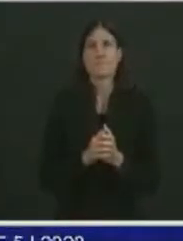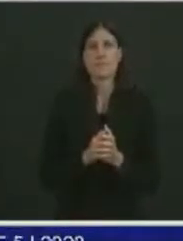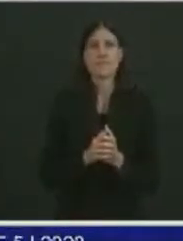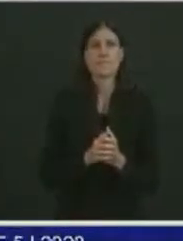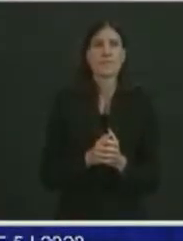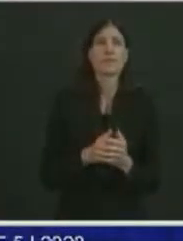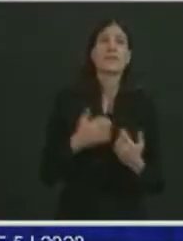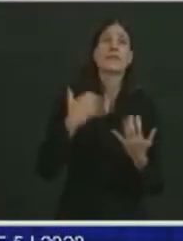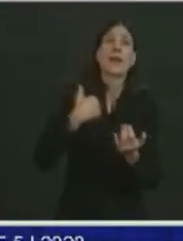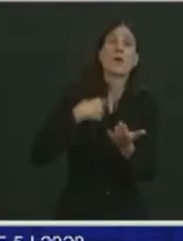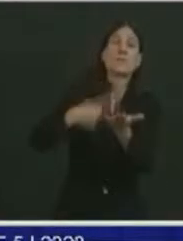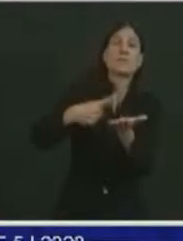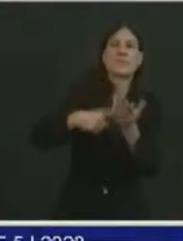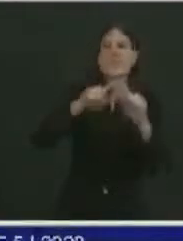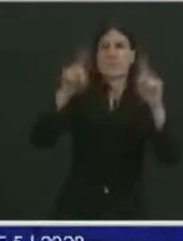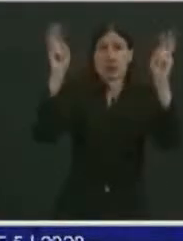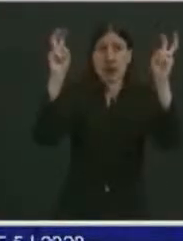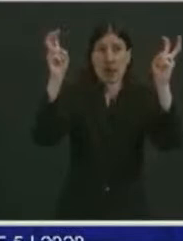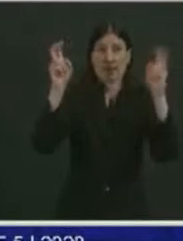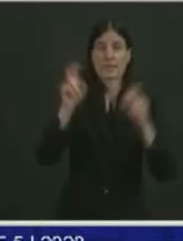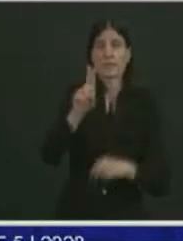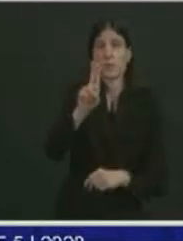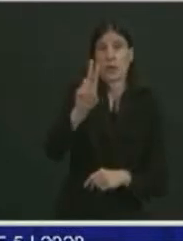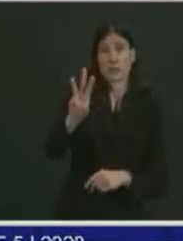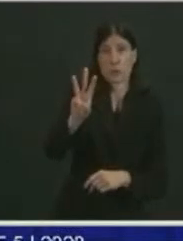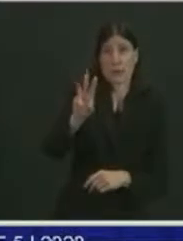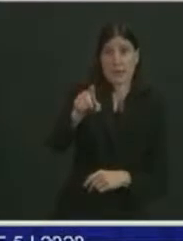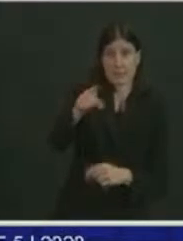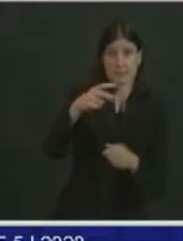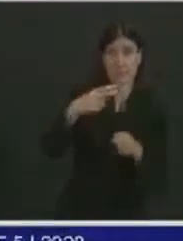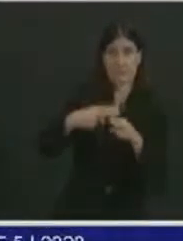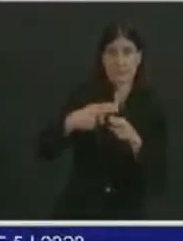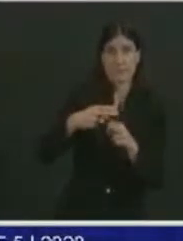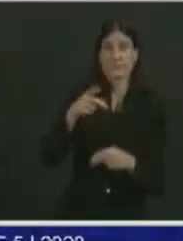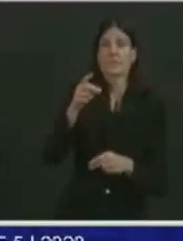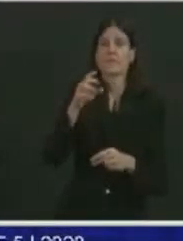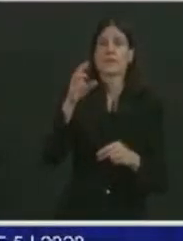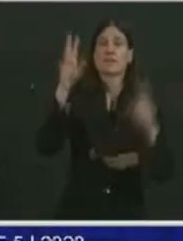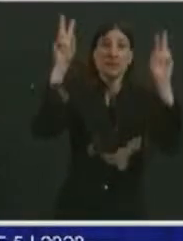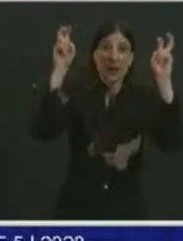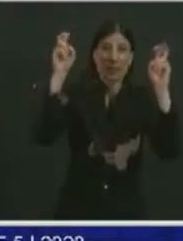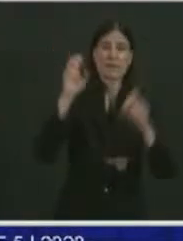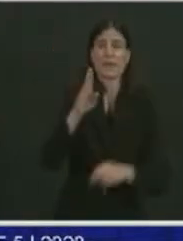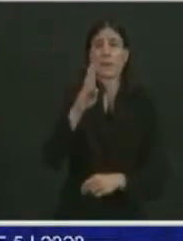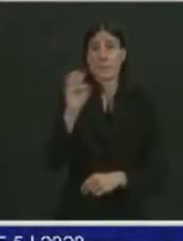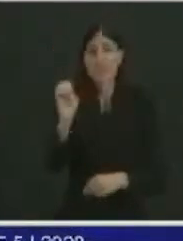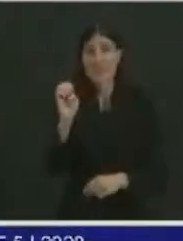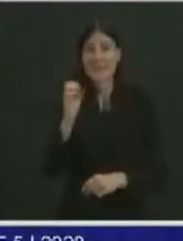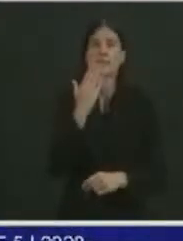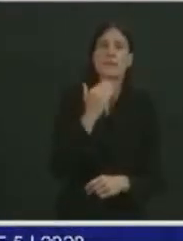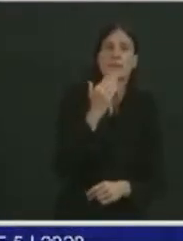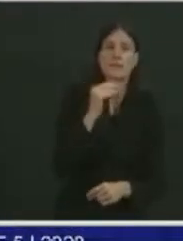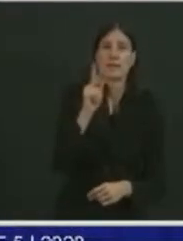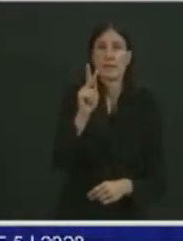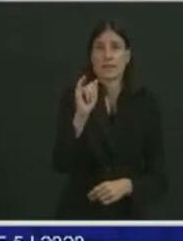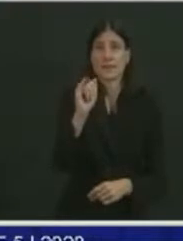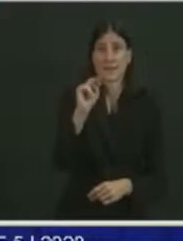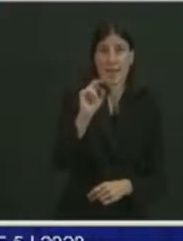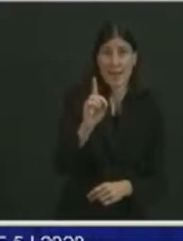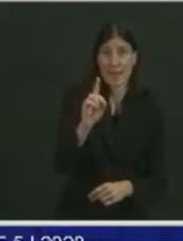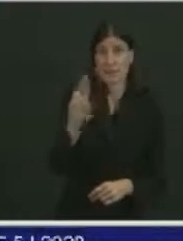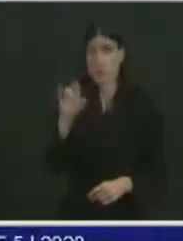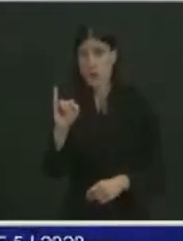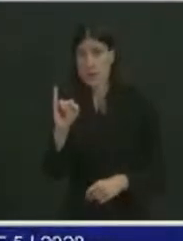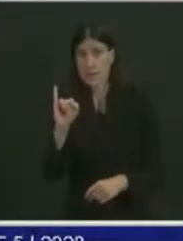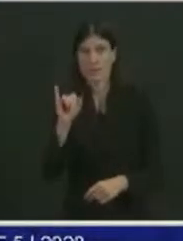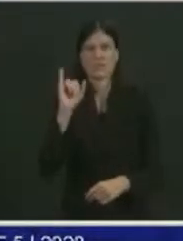statewide challenge. I've asked you throughout this crisis to be kind. I can't emphasize it enough.